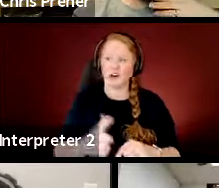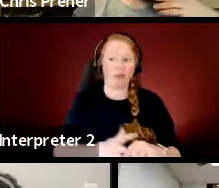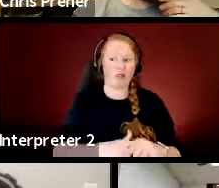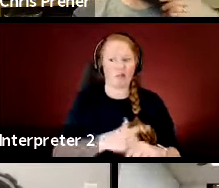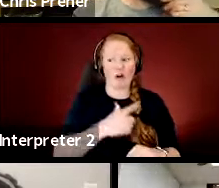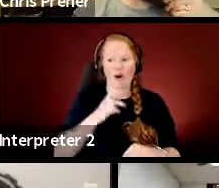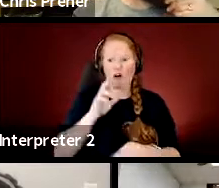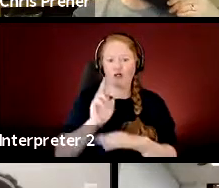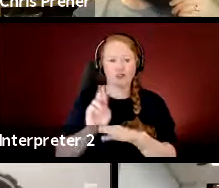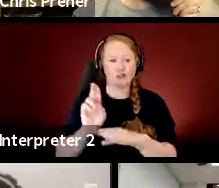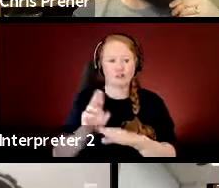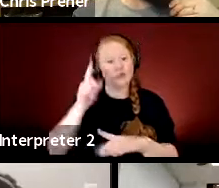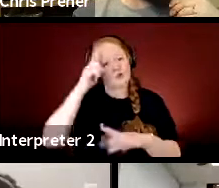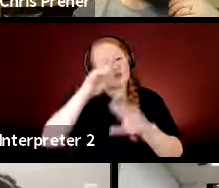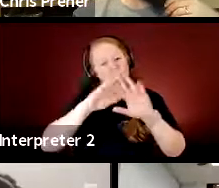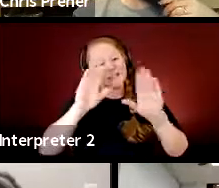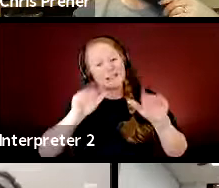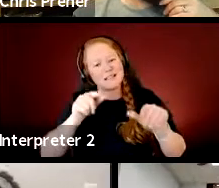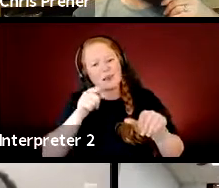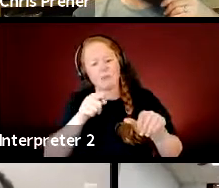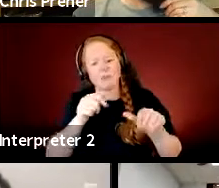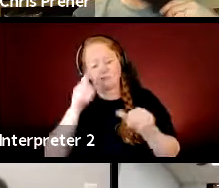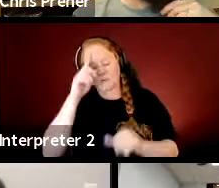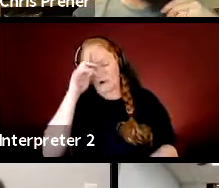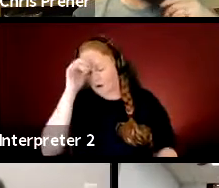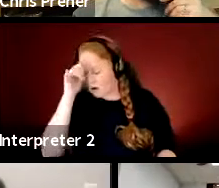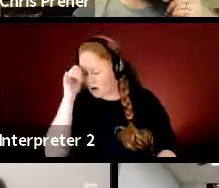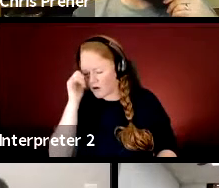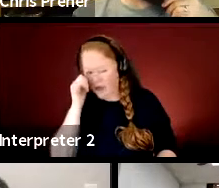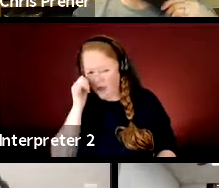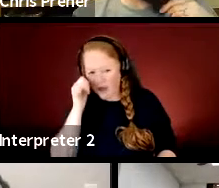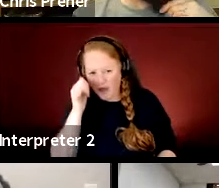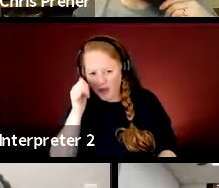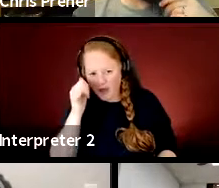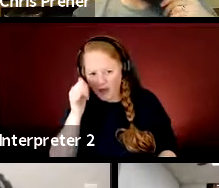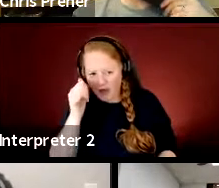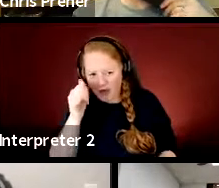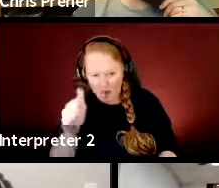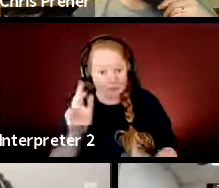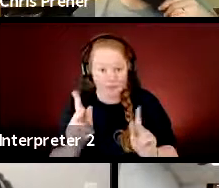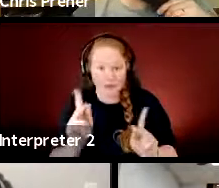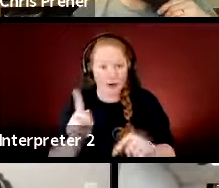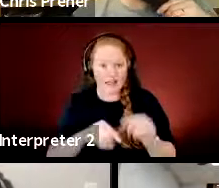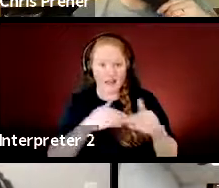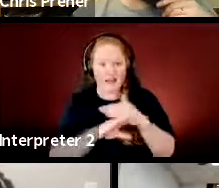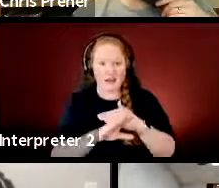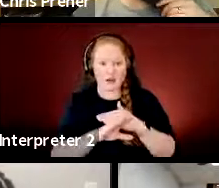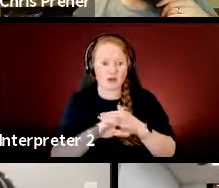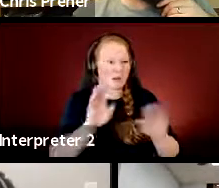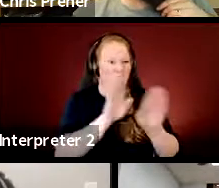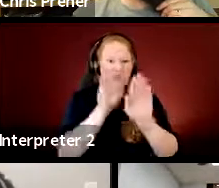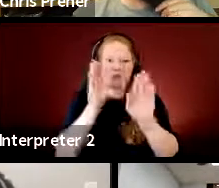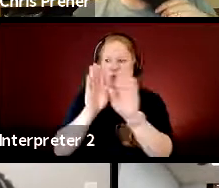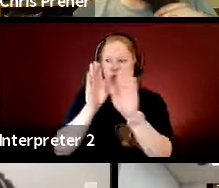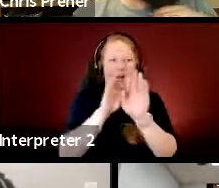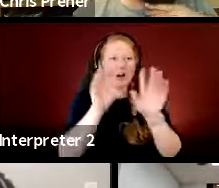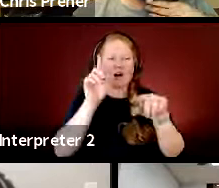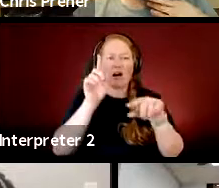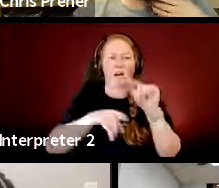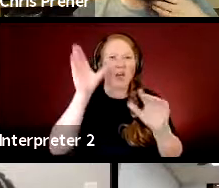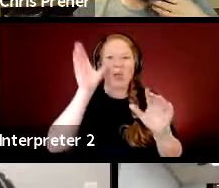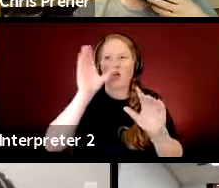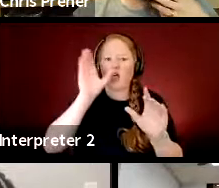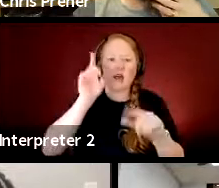of systems that have taken forever for people to get into. They can't find the door and they can never quite get